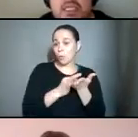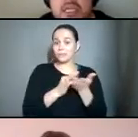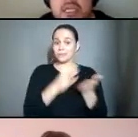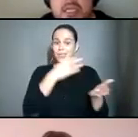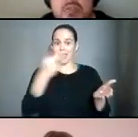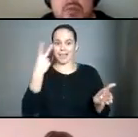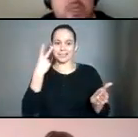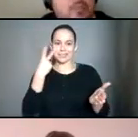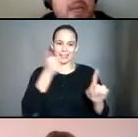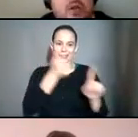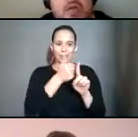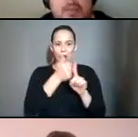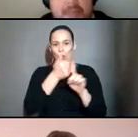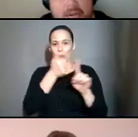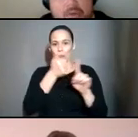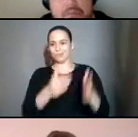change it.